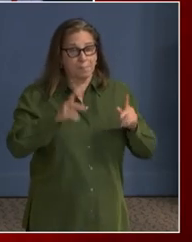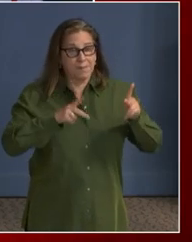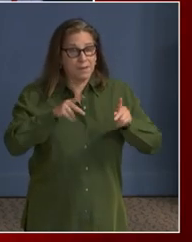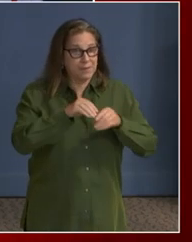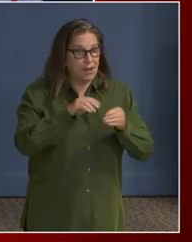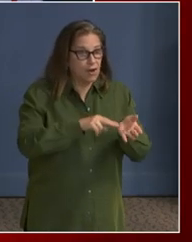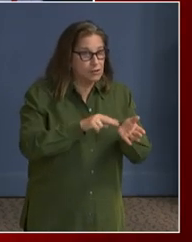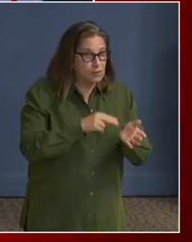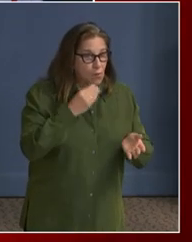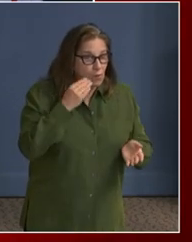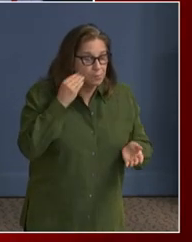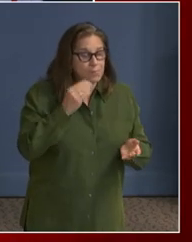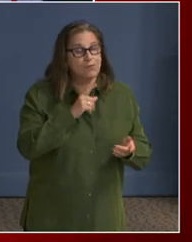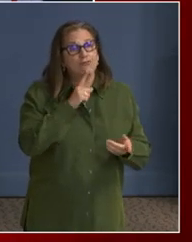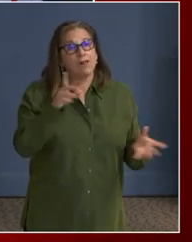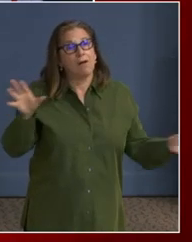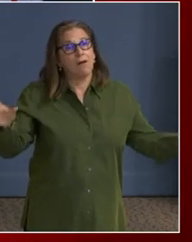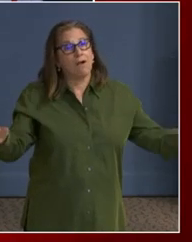city.